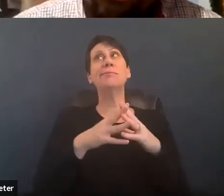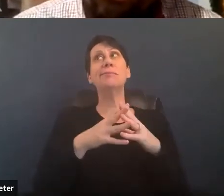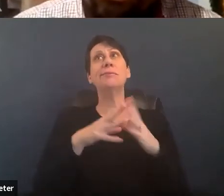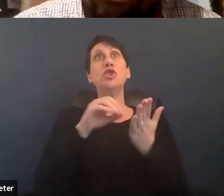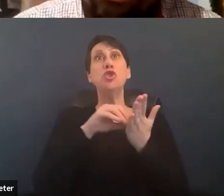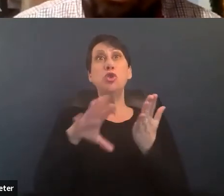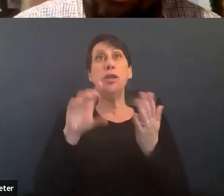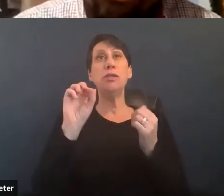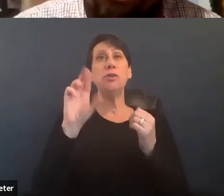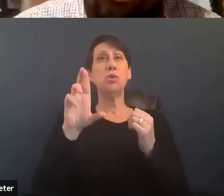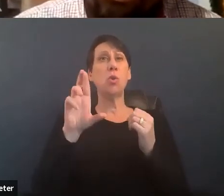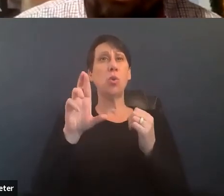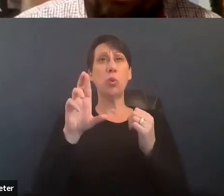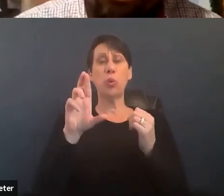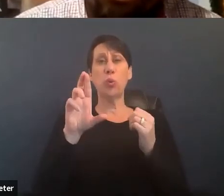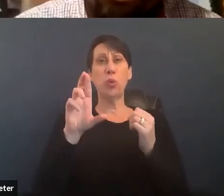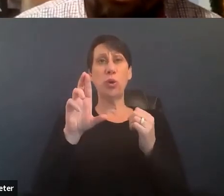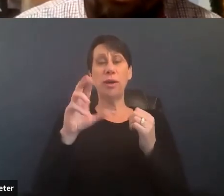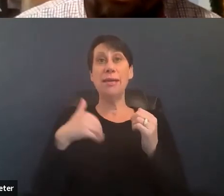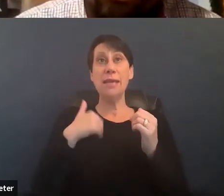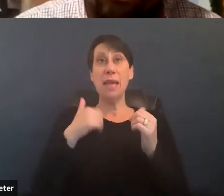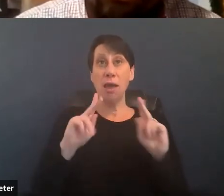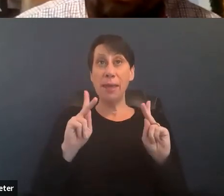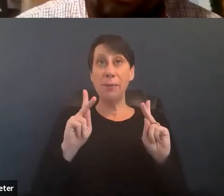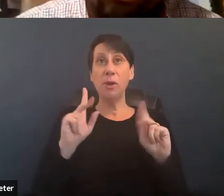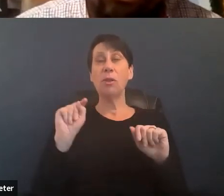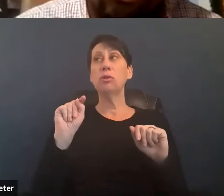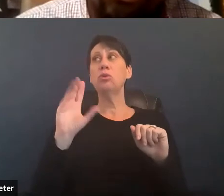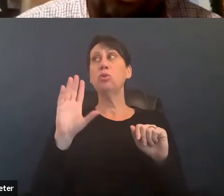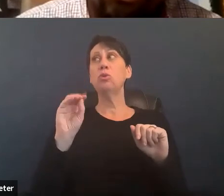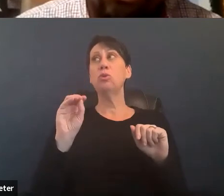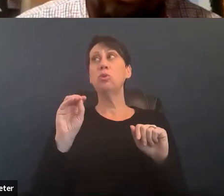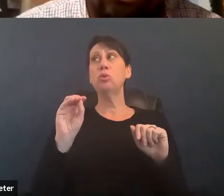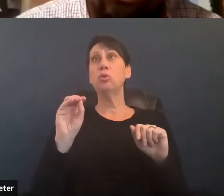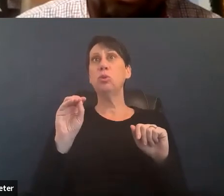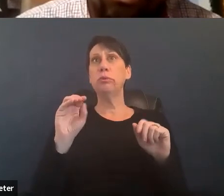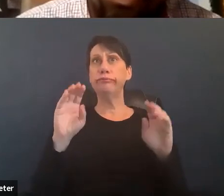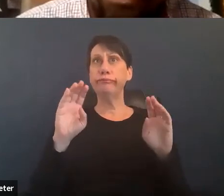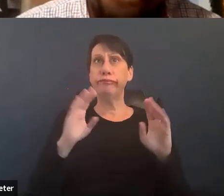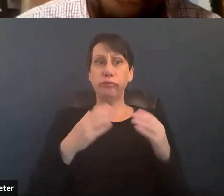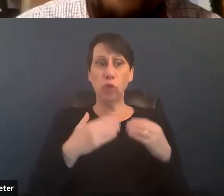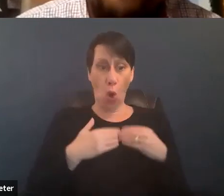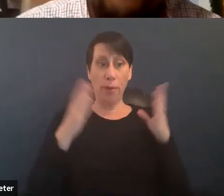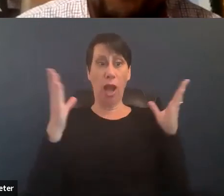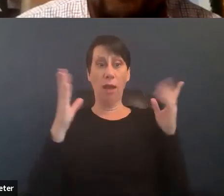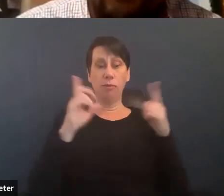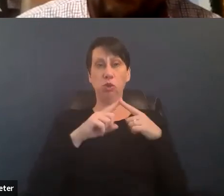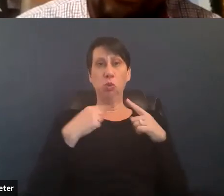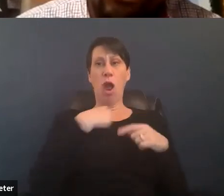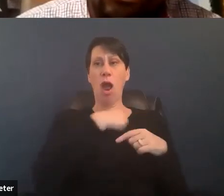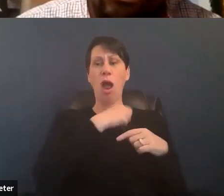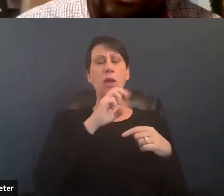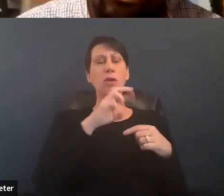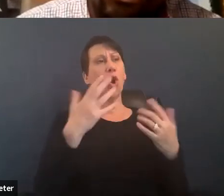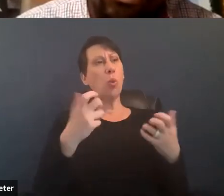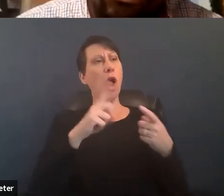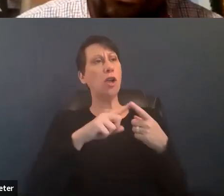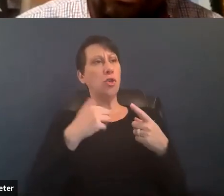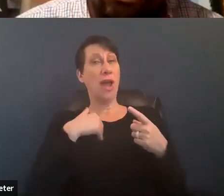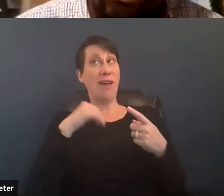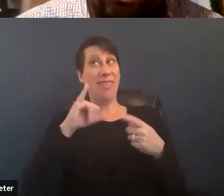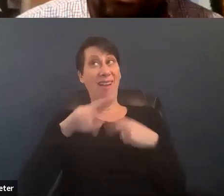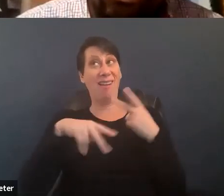students or, young people to open up to us or want to have those conversations while we're in the